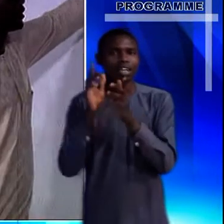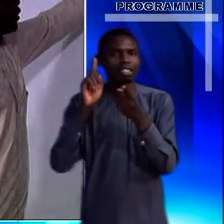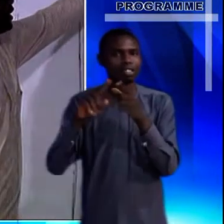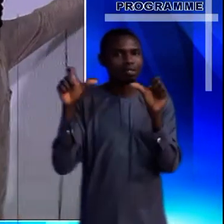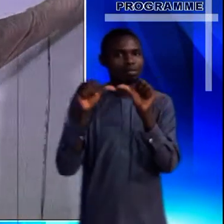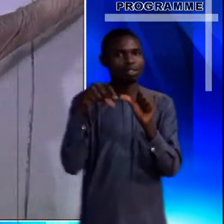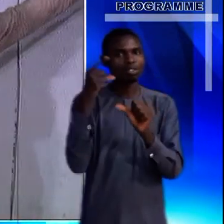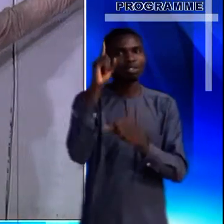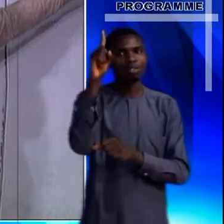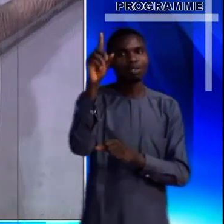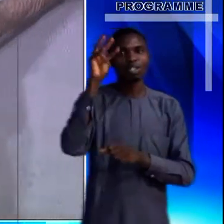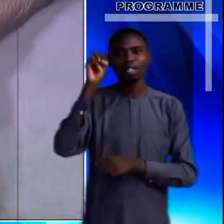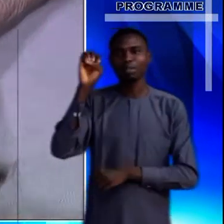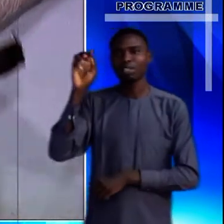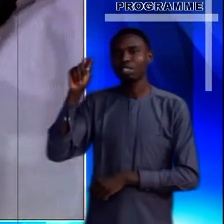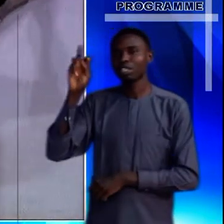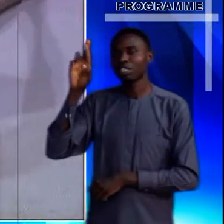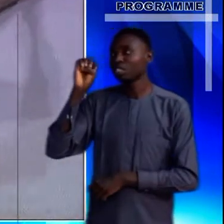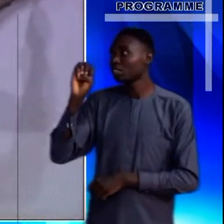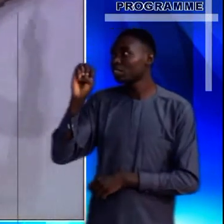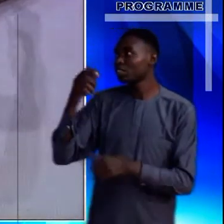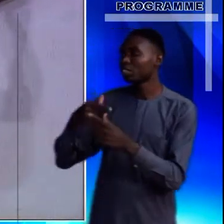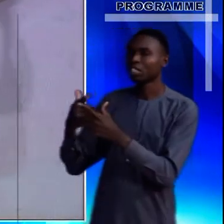instance, it is only from this edge to here.